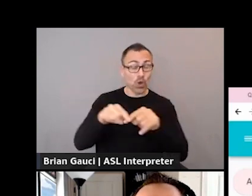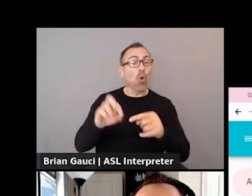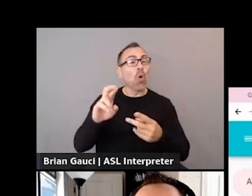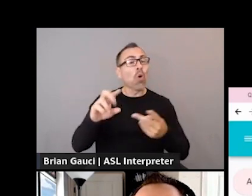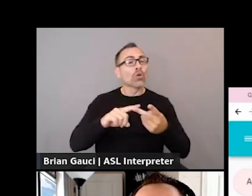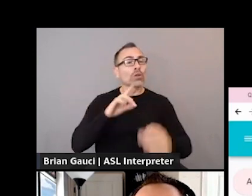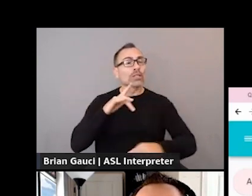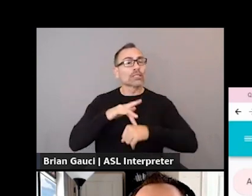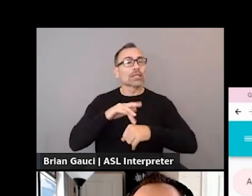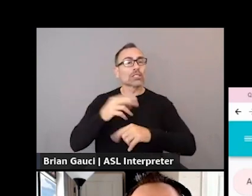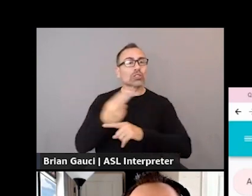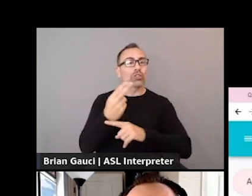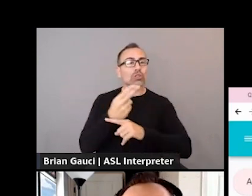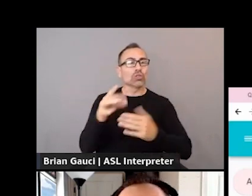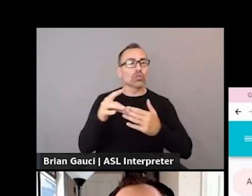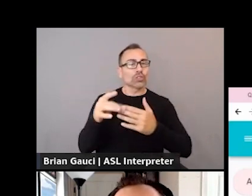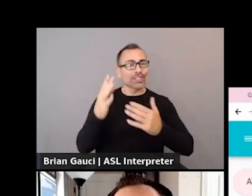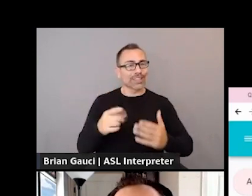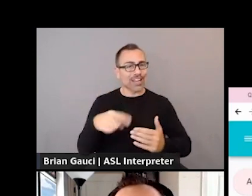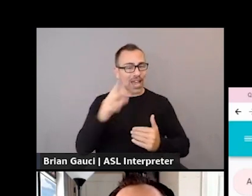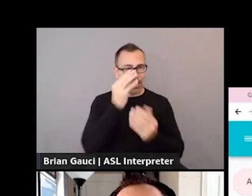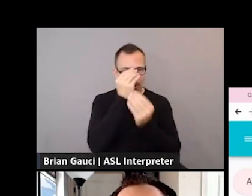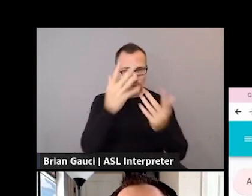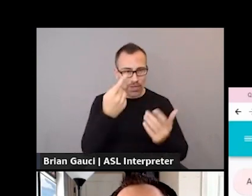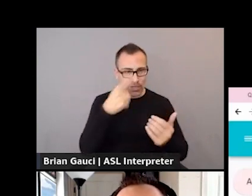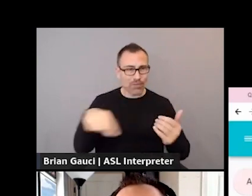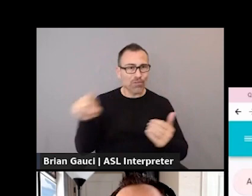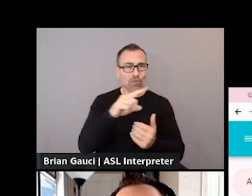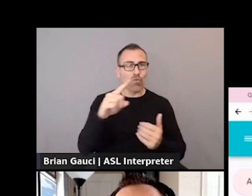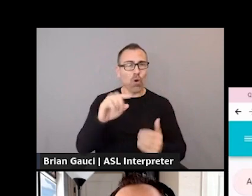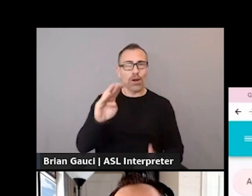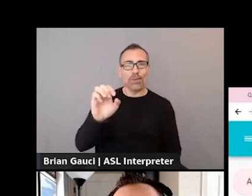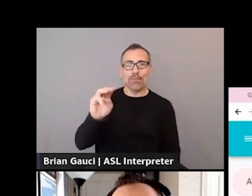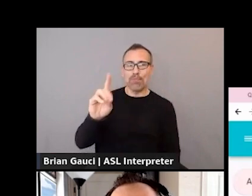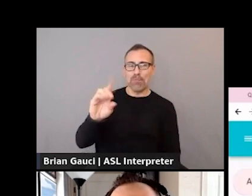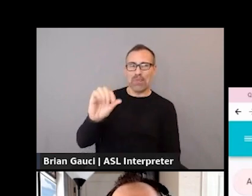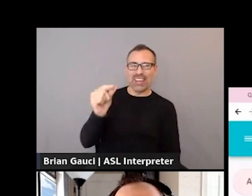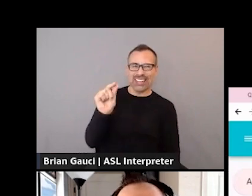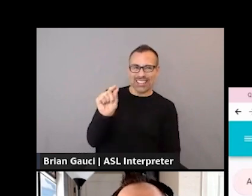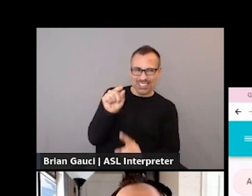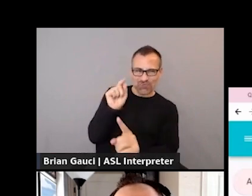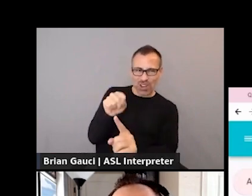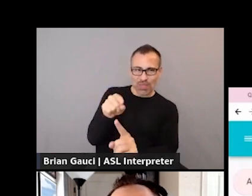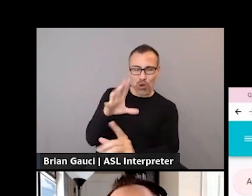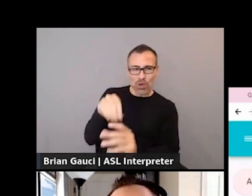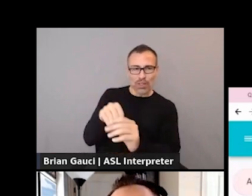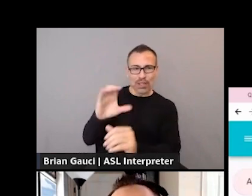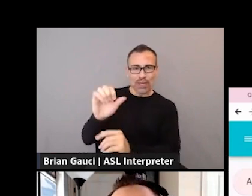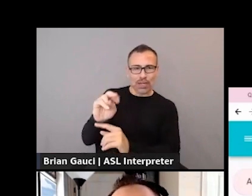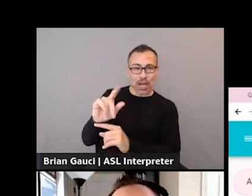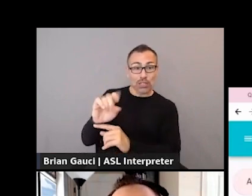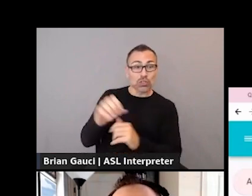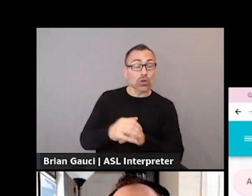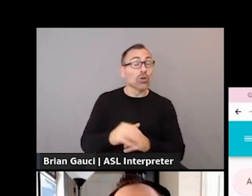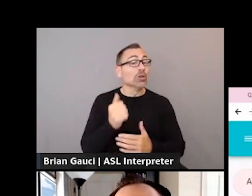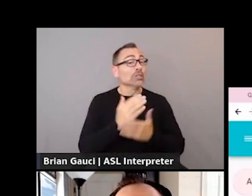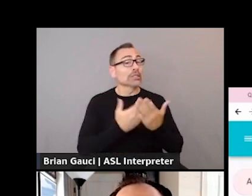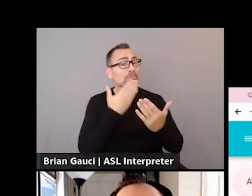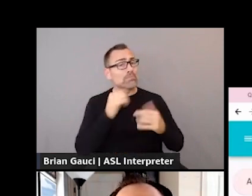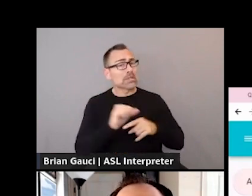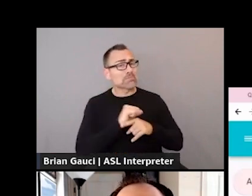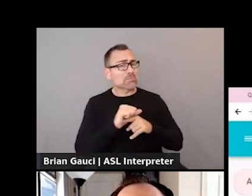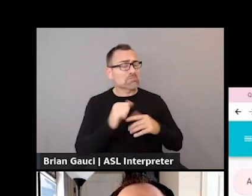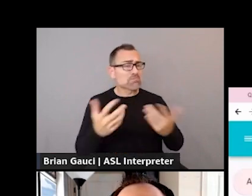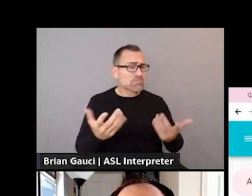information that you require for Titan Embeddings right there on the Bedrock console. Some best practices to just things to